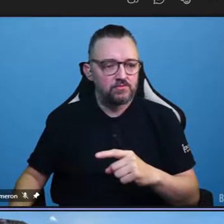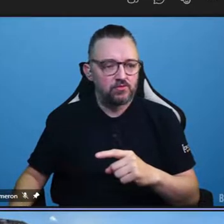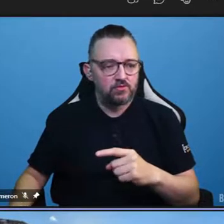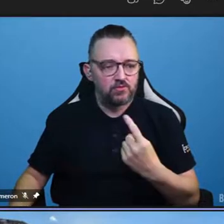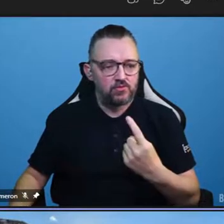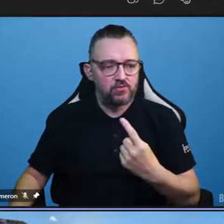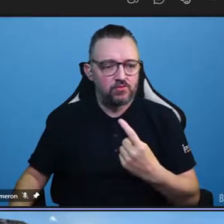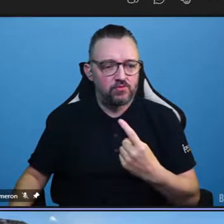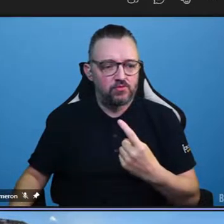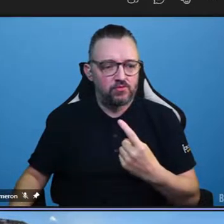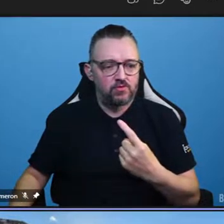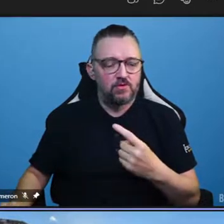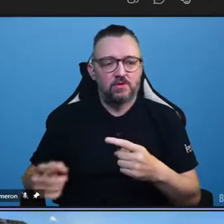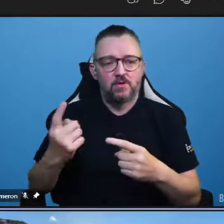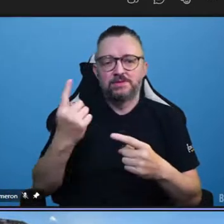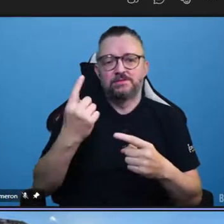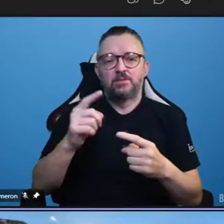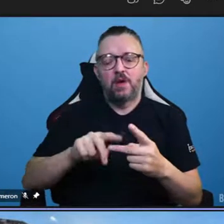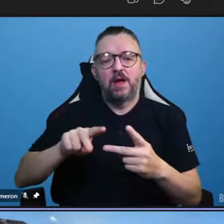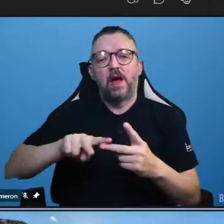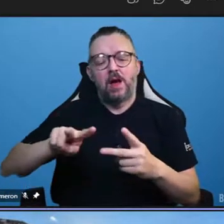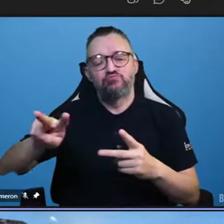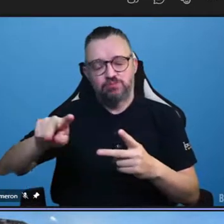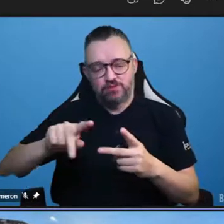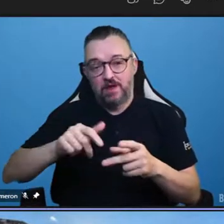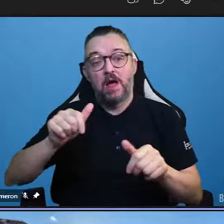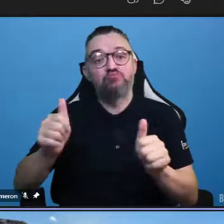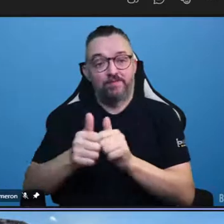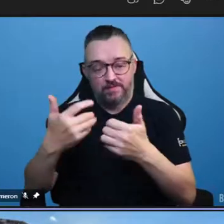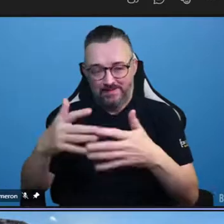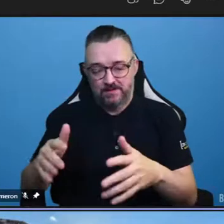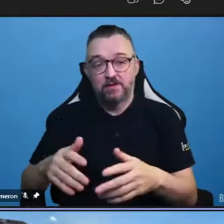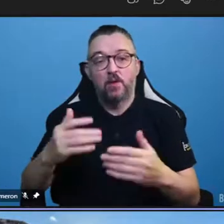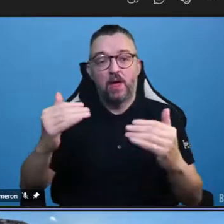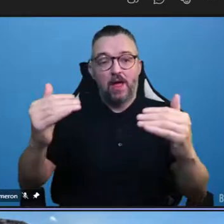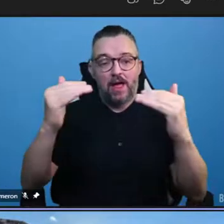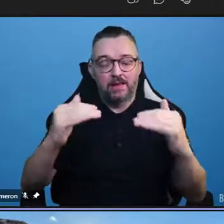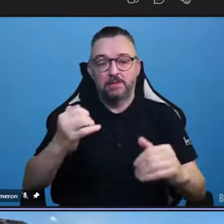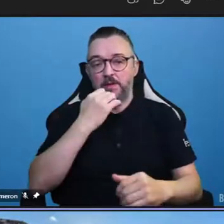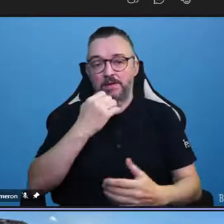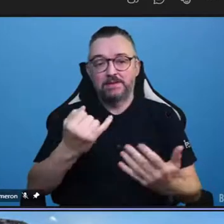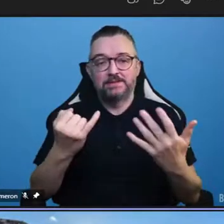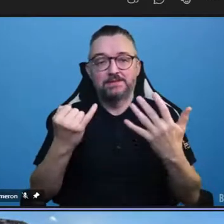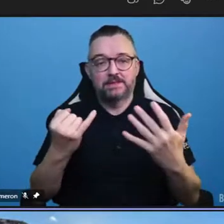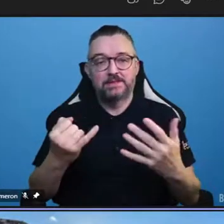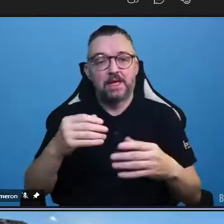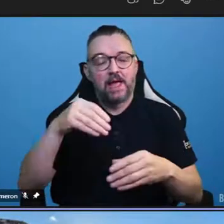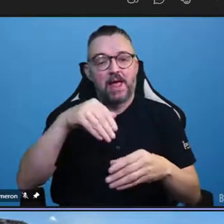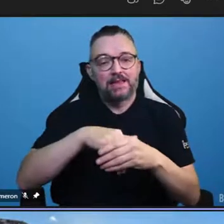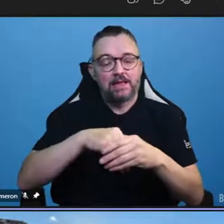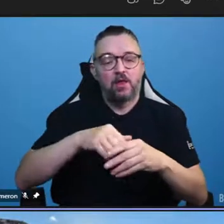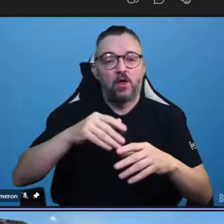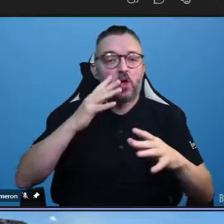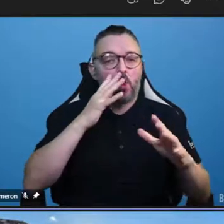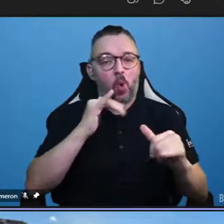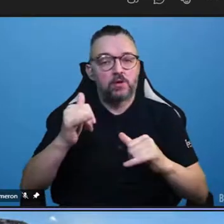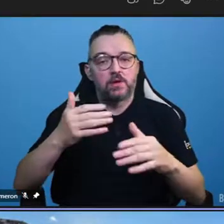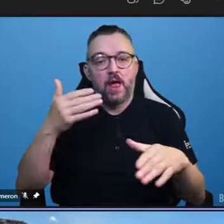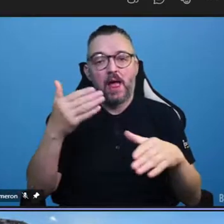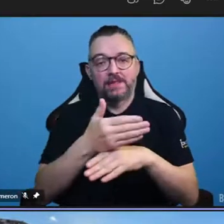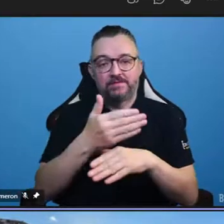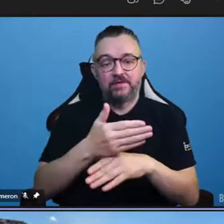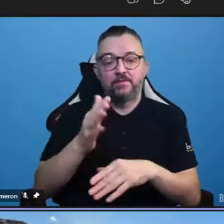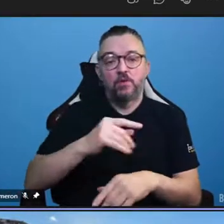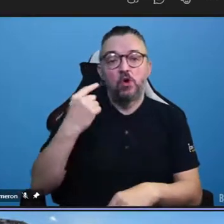if we approve that, then we can move on to item number six, internal audit activity as at 29th